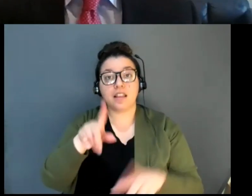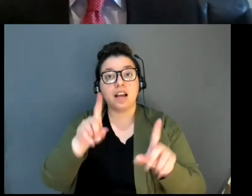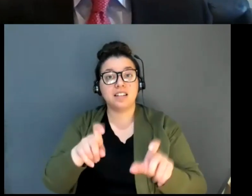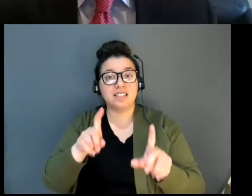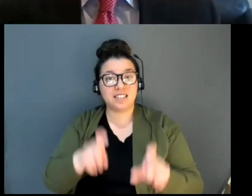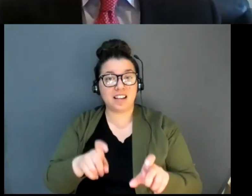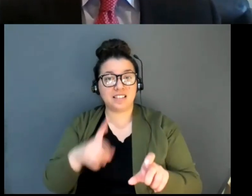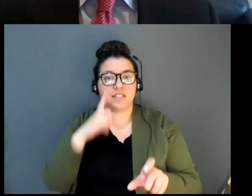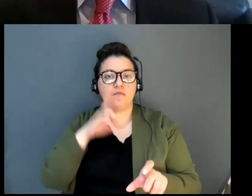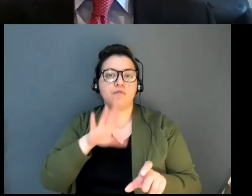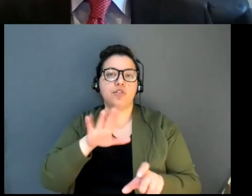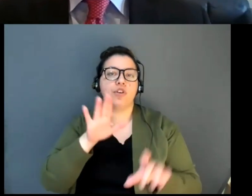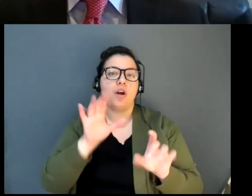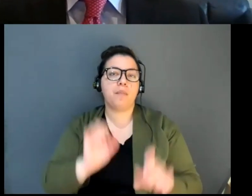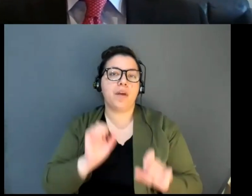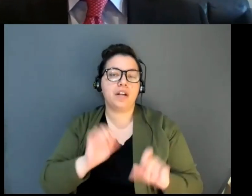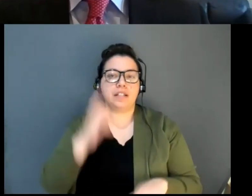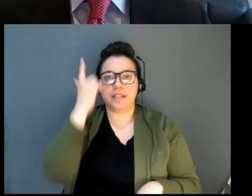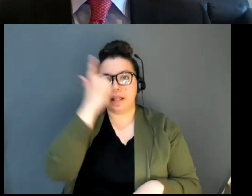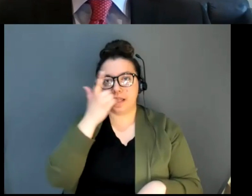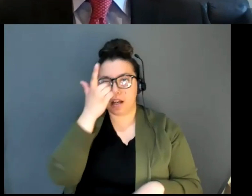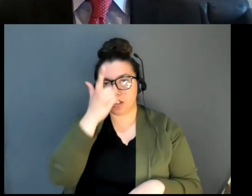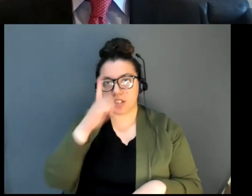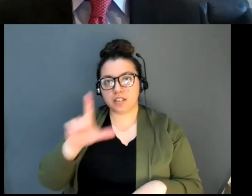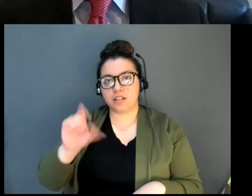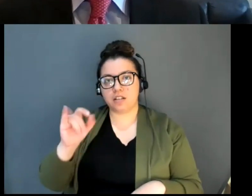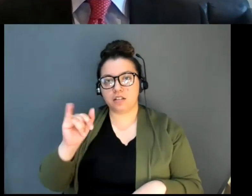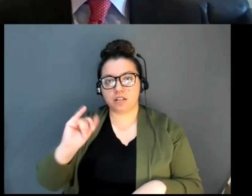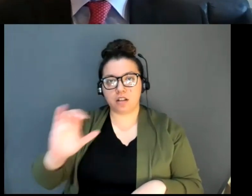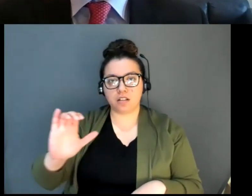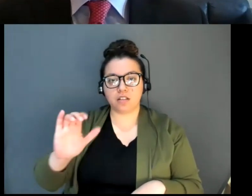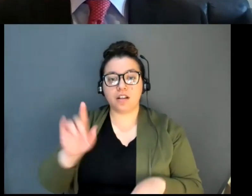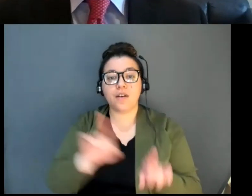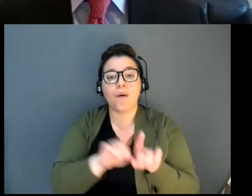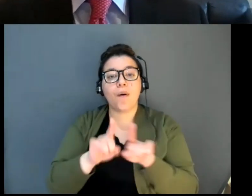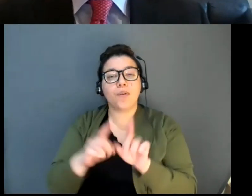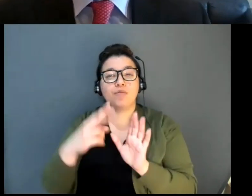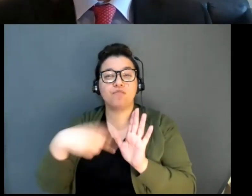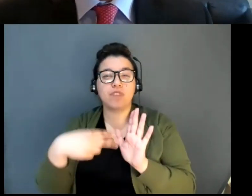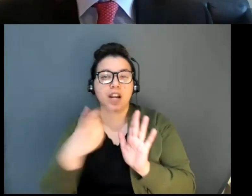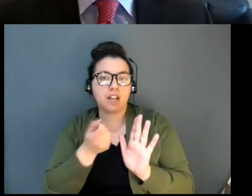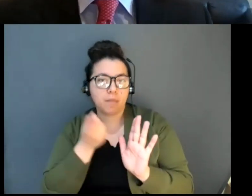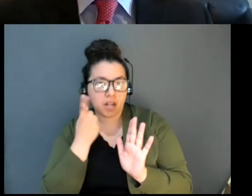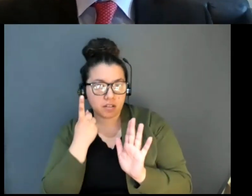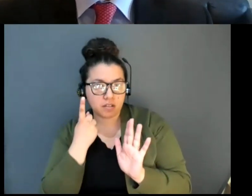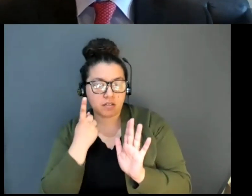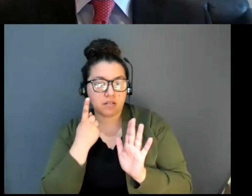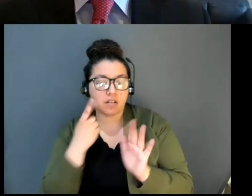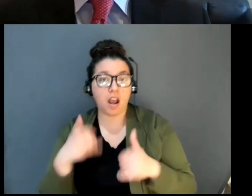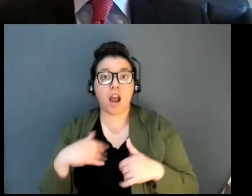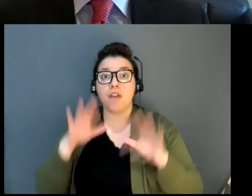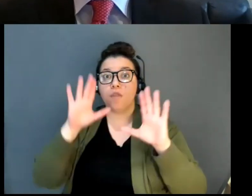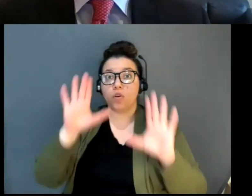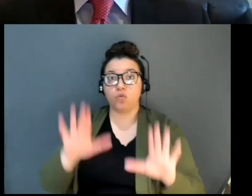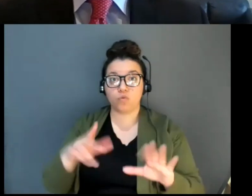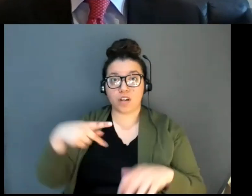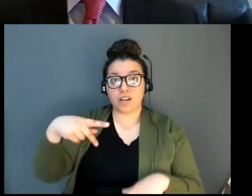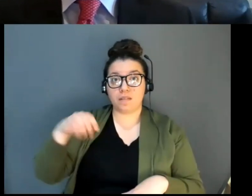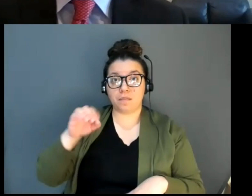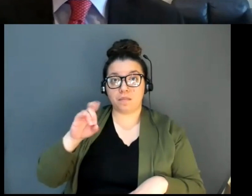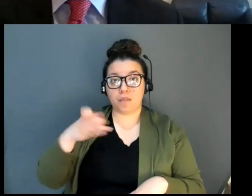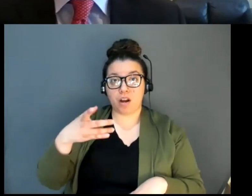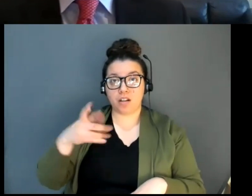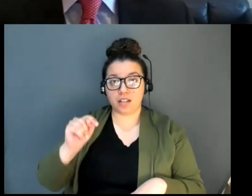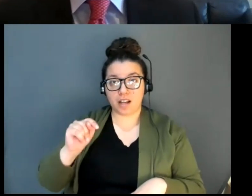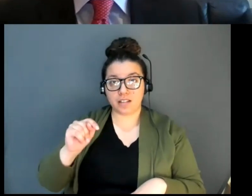to do logic, and it also tests your reading comprehension. And there's a great podcast out there about the LSAT if you're interested. It's